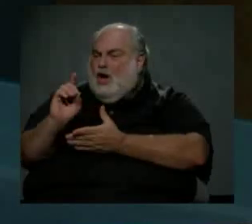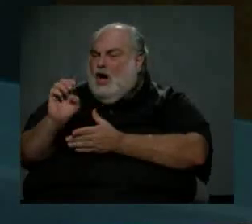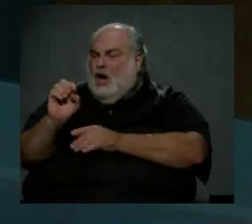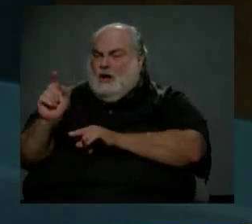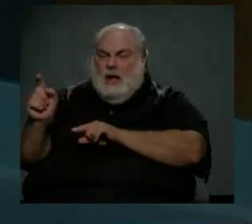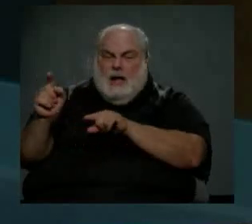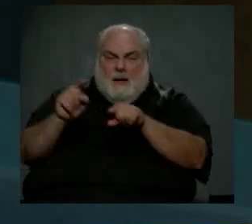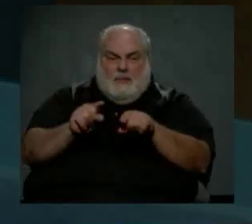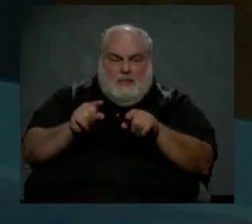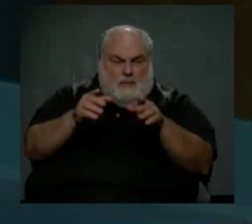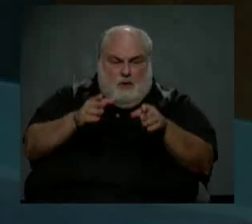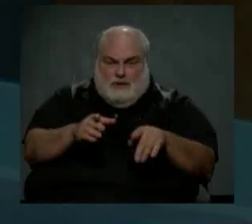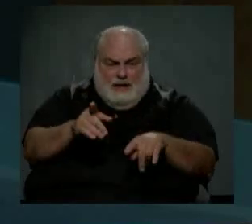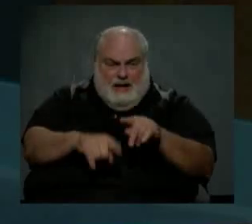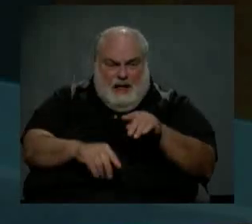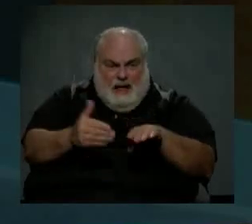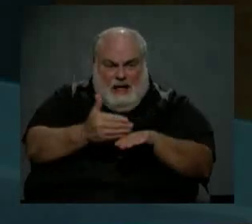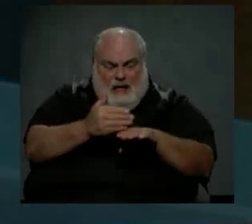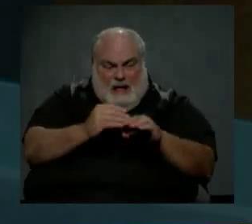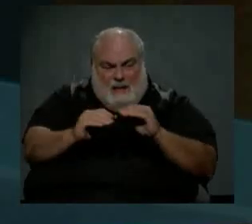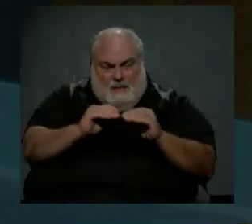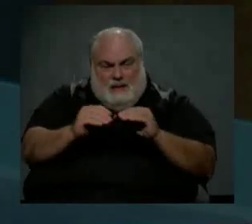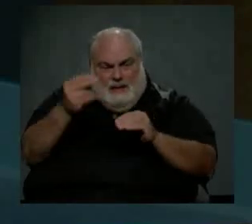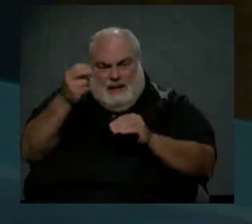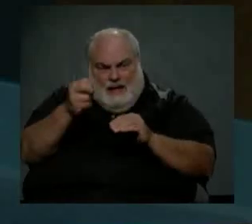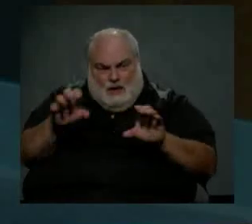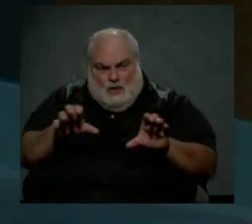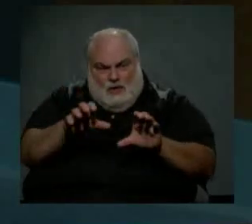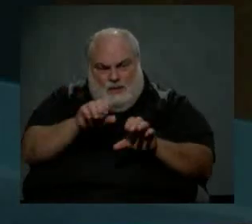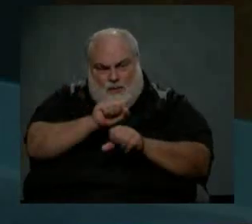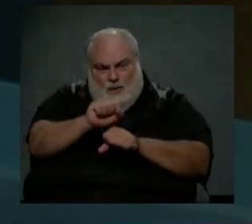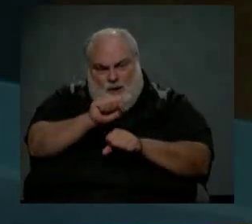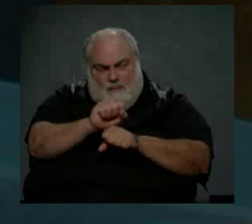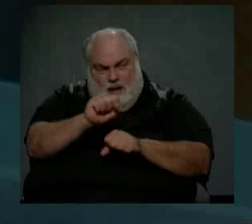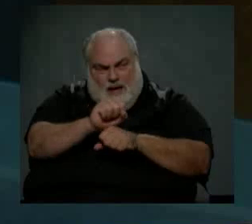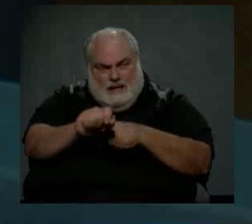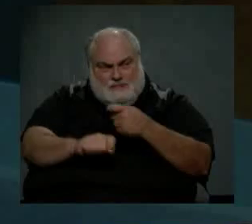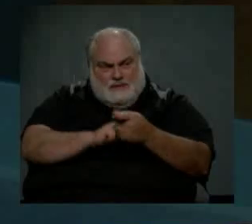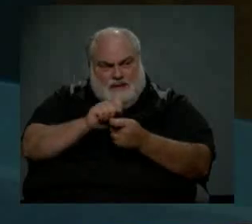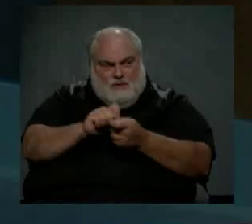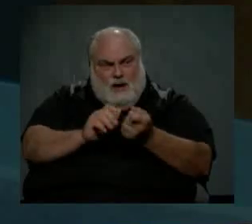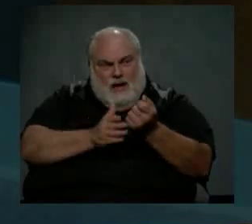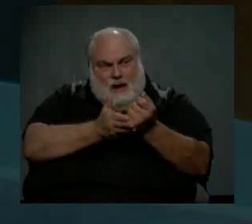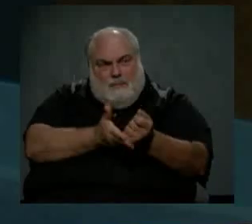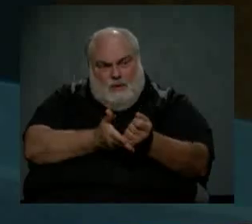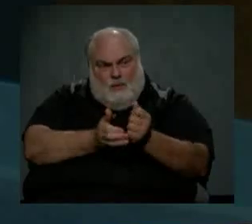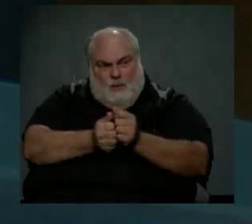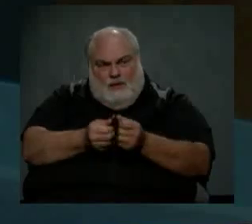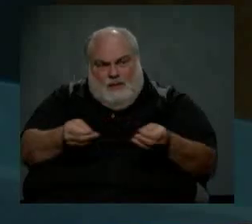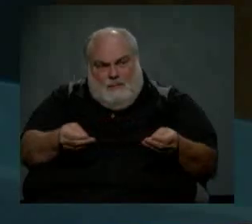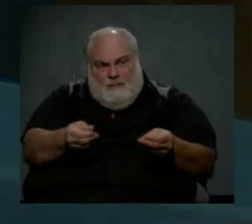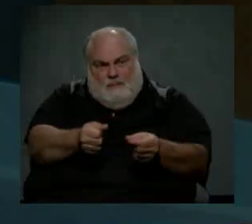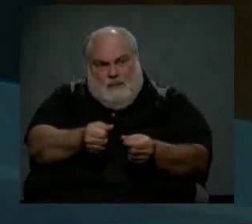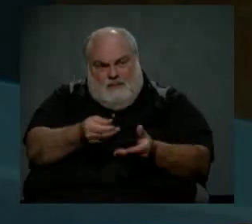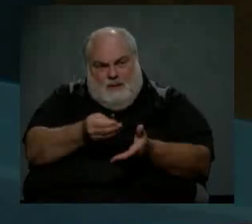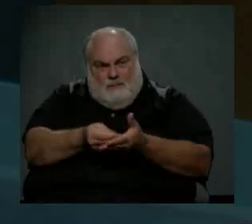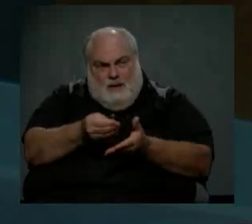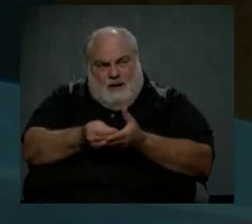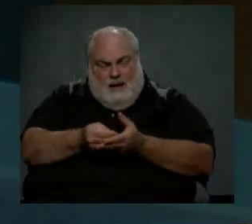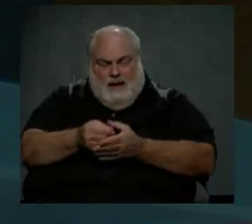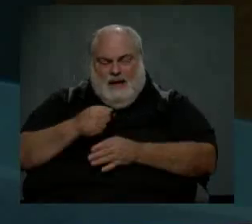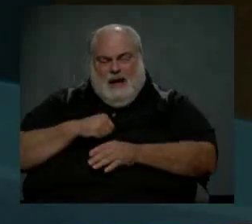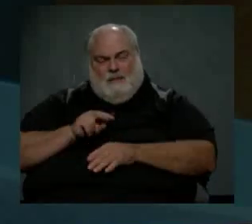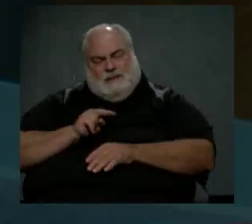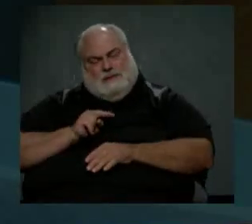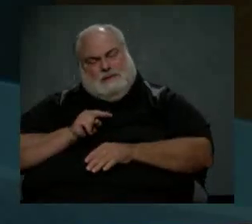person that cannot do repairs, he himself is doing the repairs and certain individuals are helping with the money. And in looking at that, I